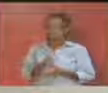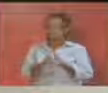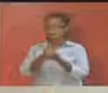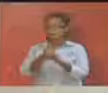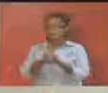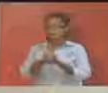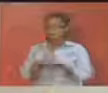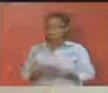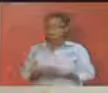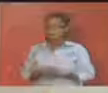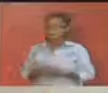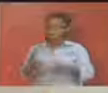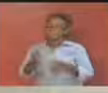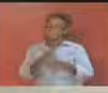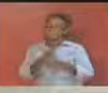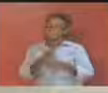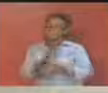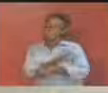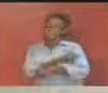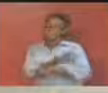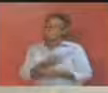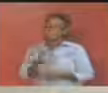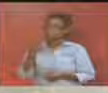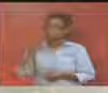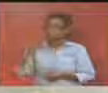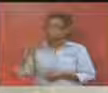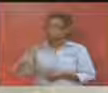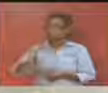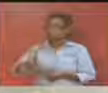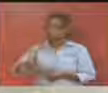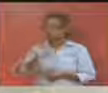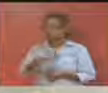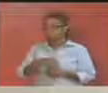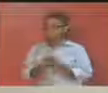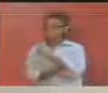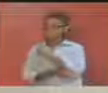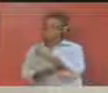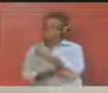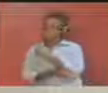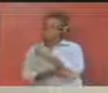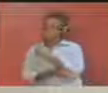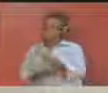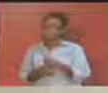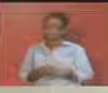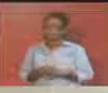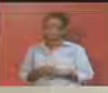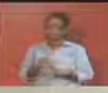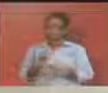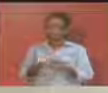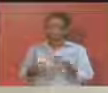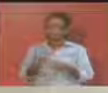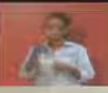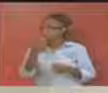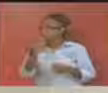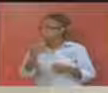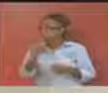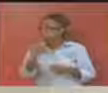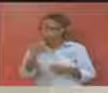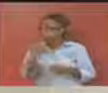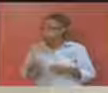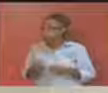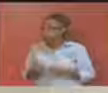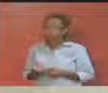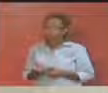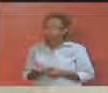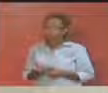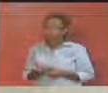largely determine the economic and social future of countries around the world. And the question is to you, Minister, is Trinidad and Tobago in any official